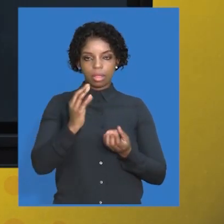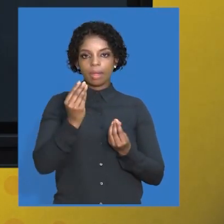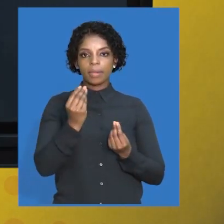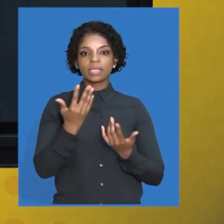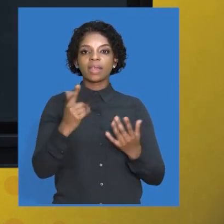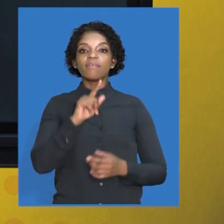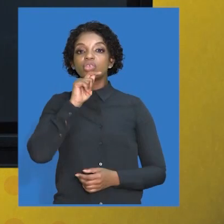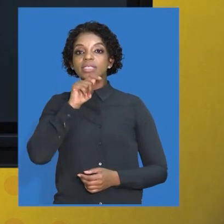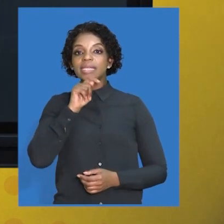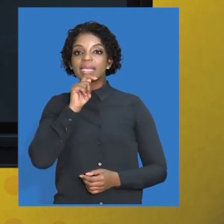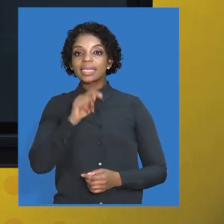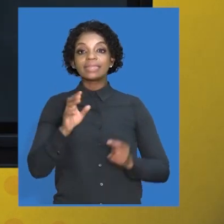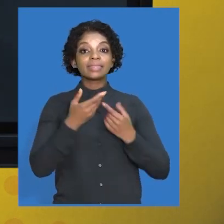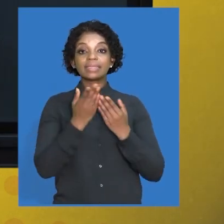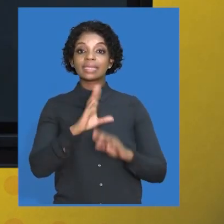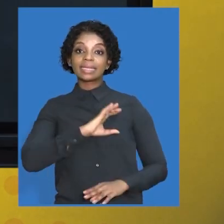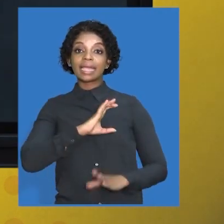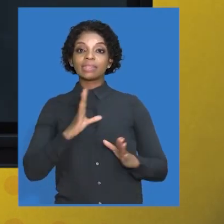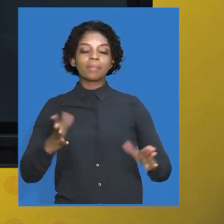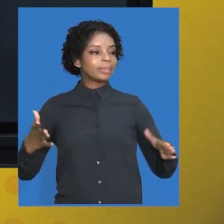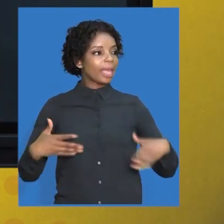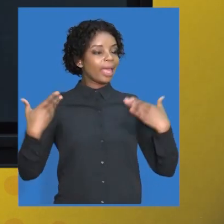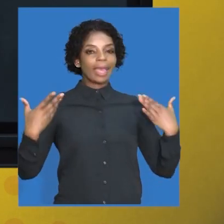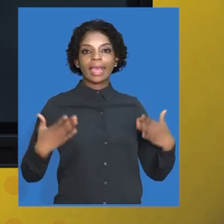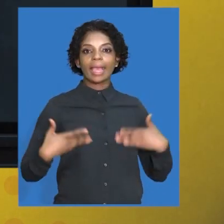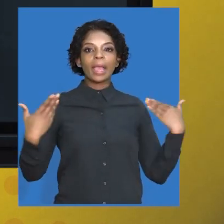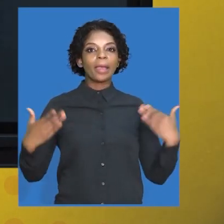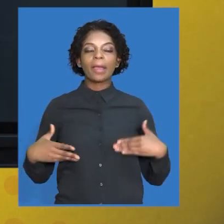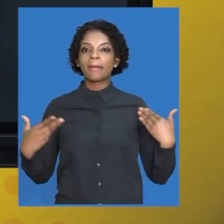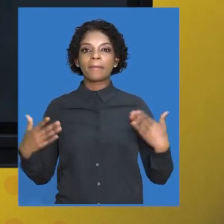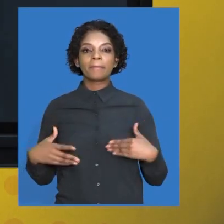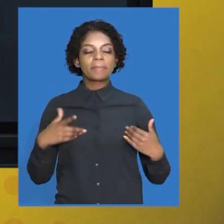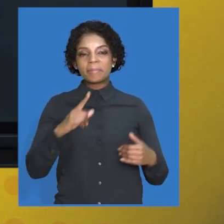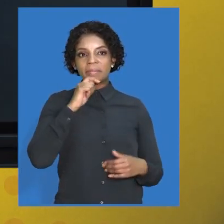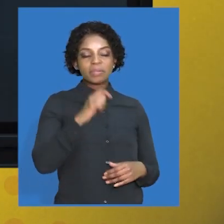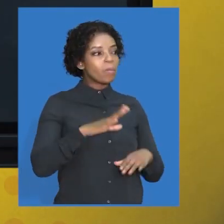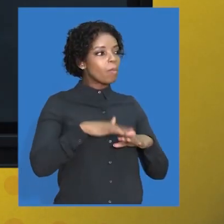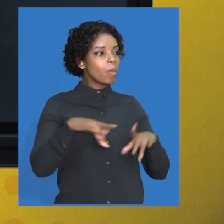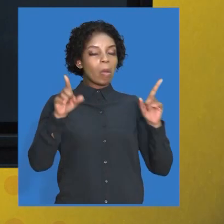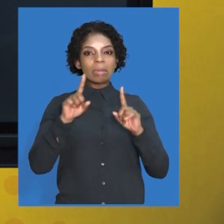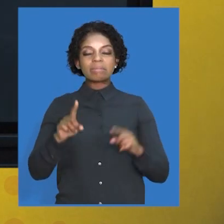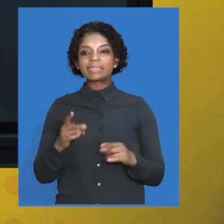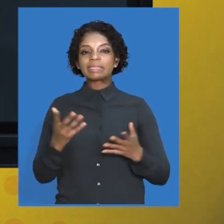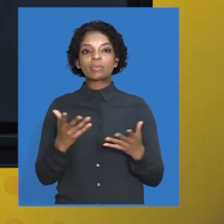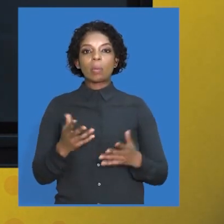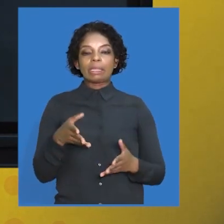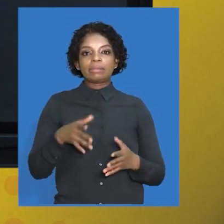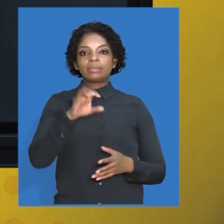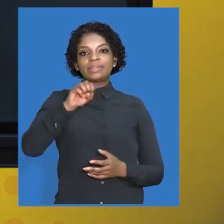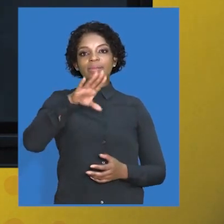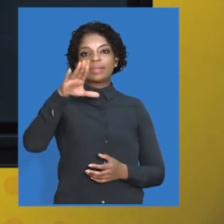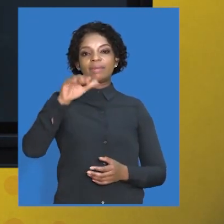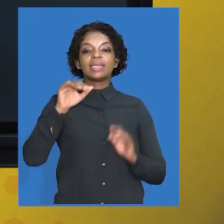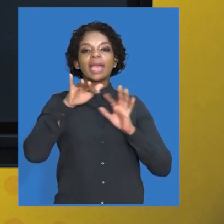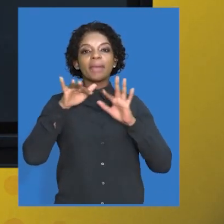which a lot of customers are very happy about, especially when it's a tough economic downturn in South Africa, so people are looking